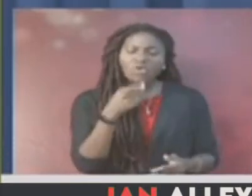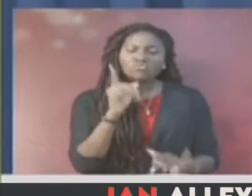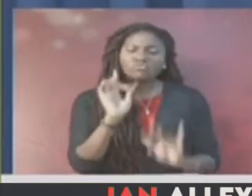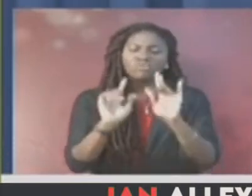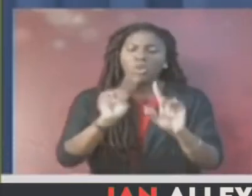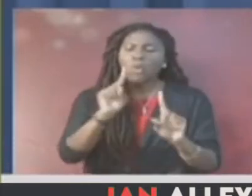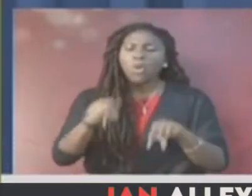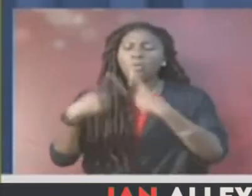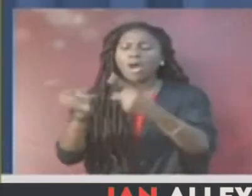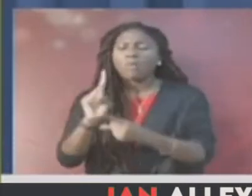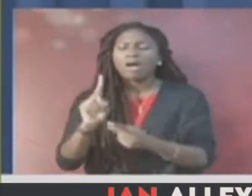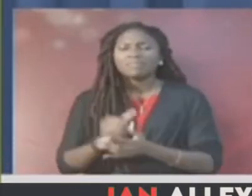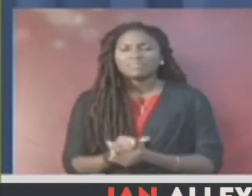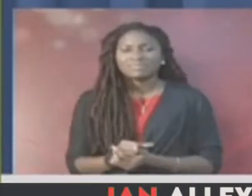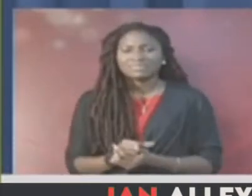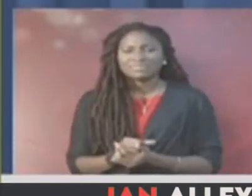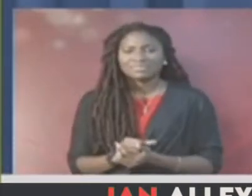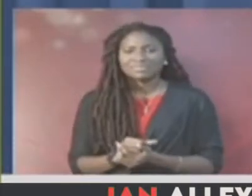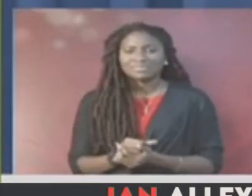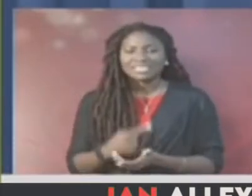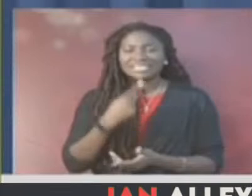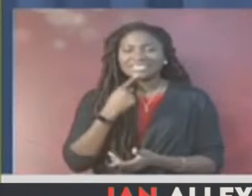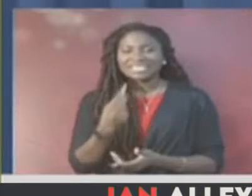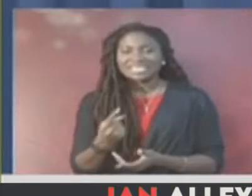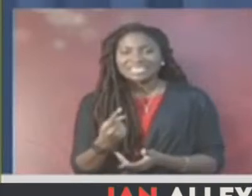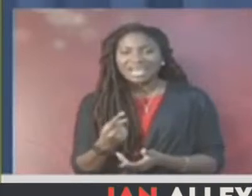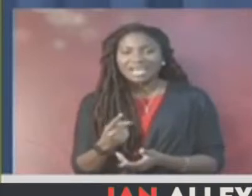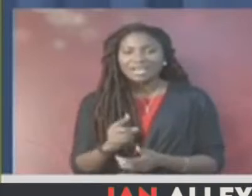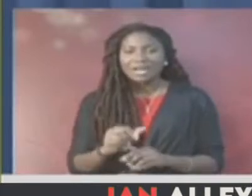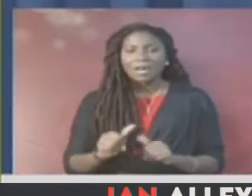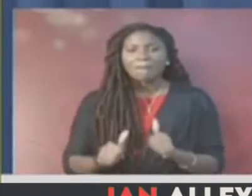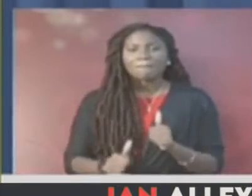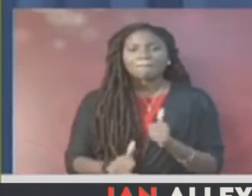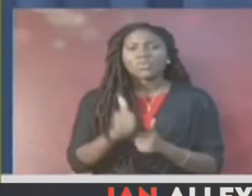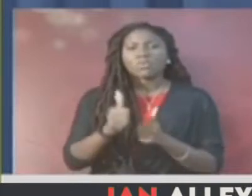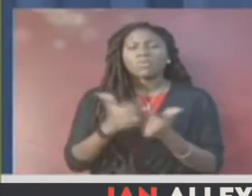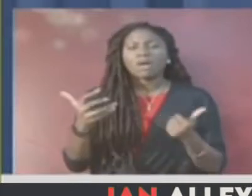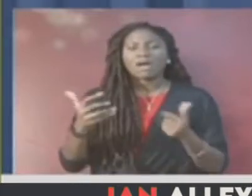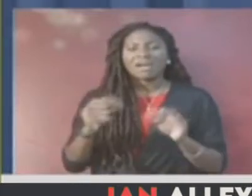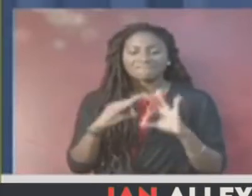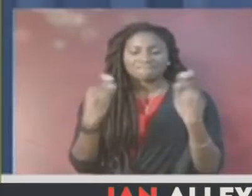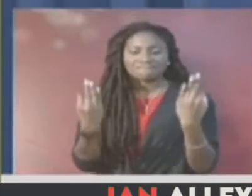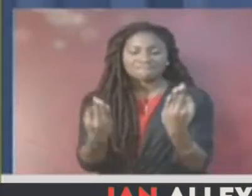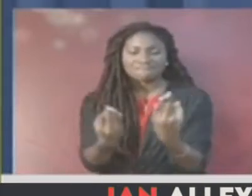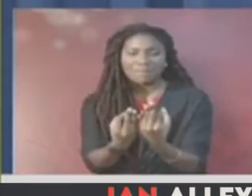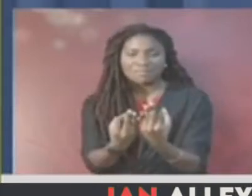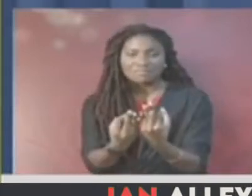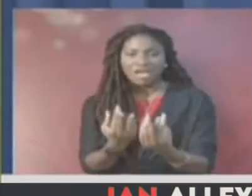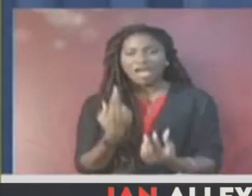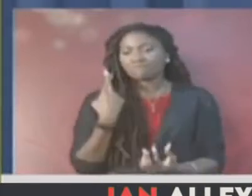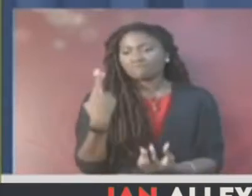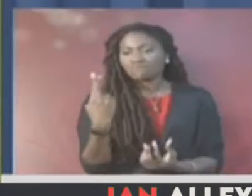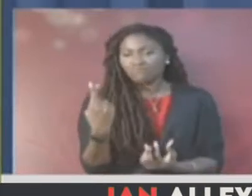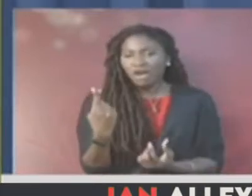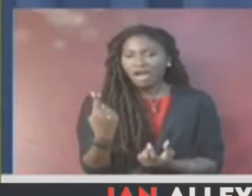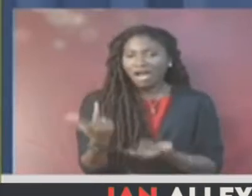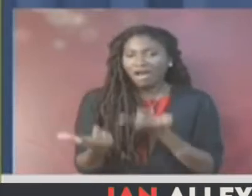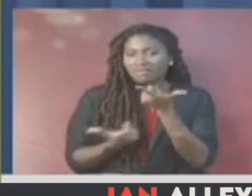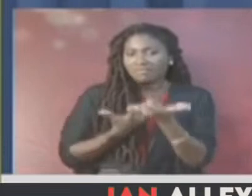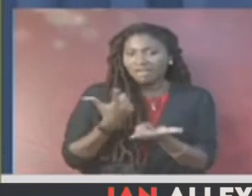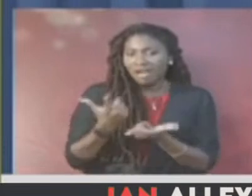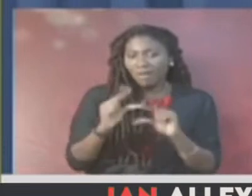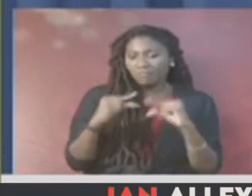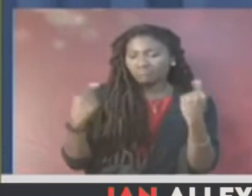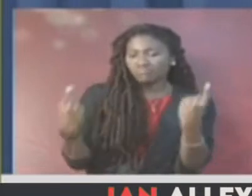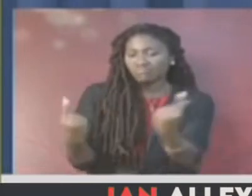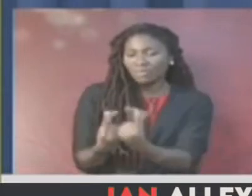contacts. It's a lot of, contacts from private gatherings that are coming back to them, which is difficult for us to